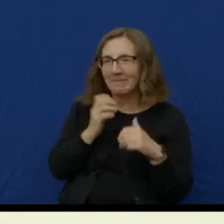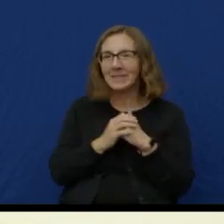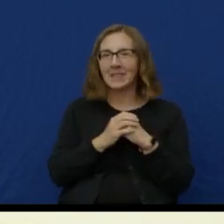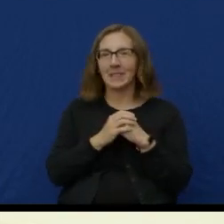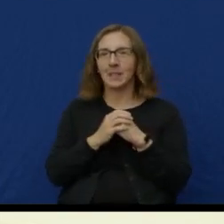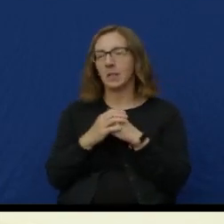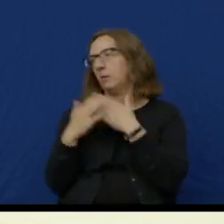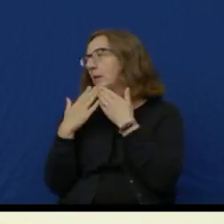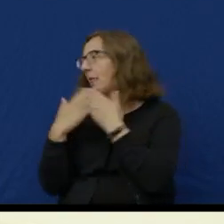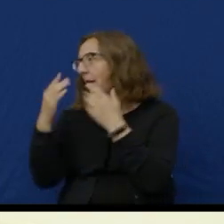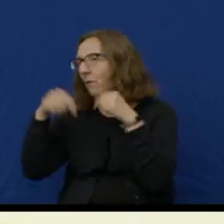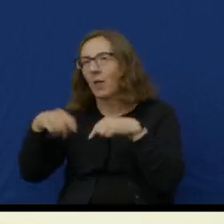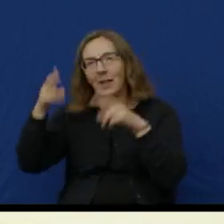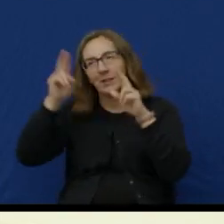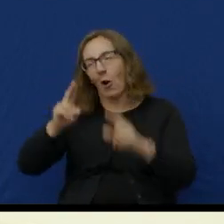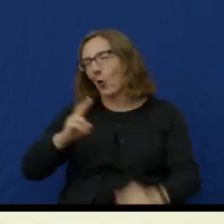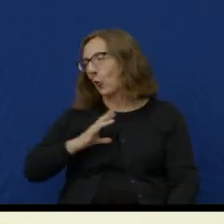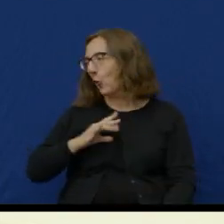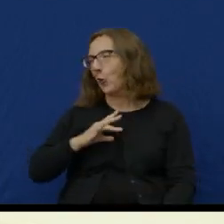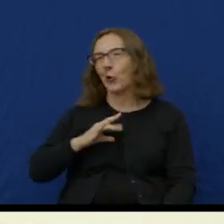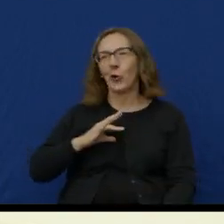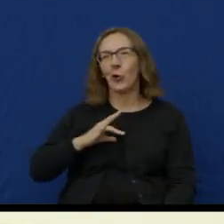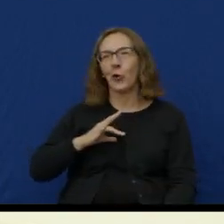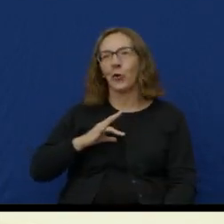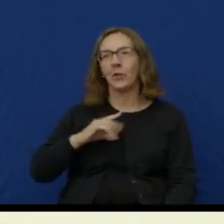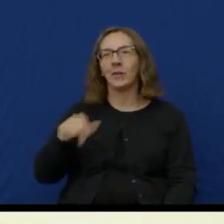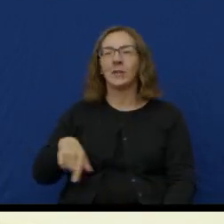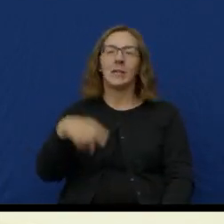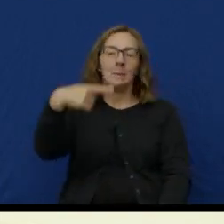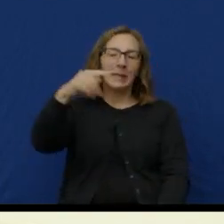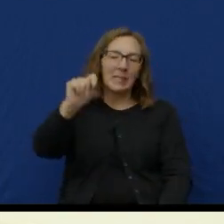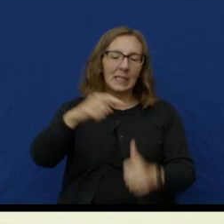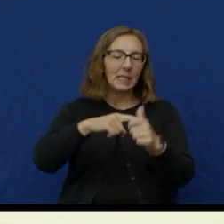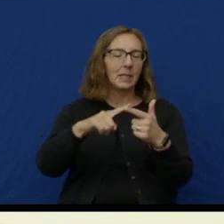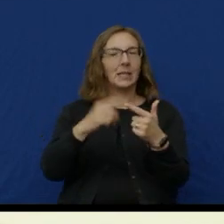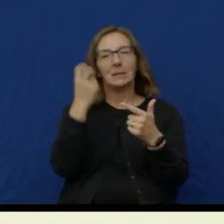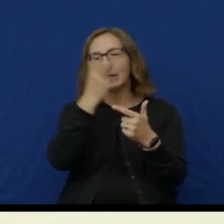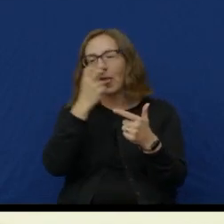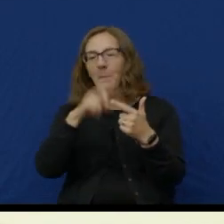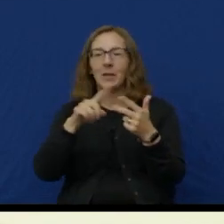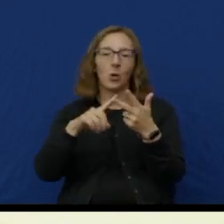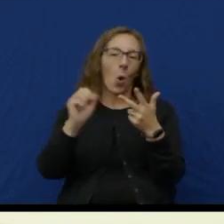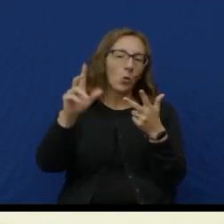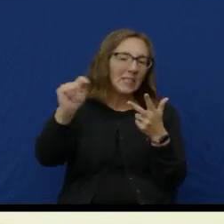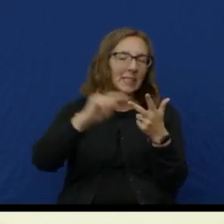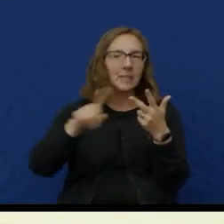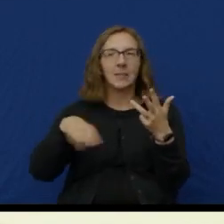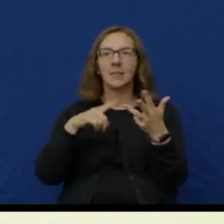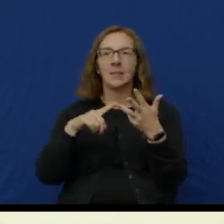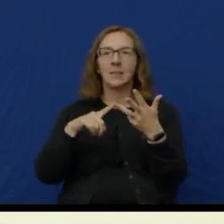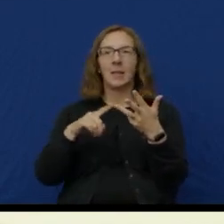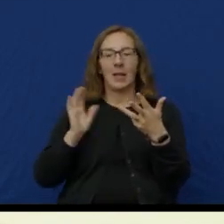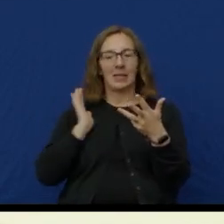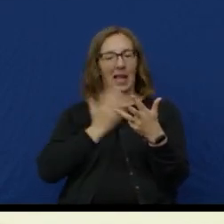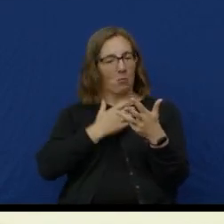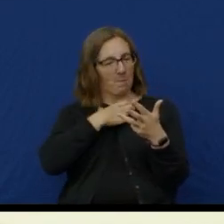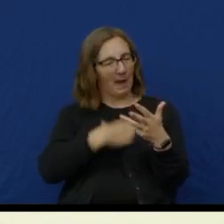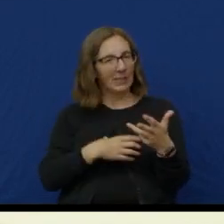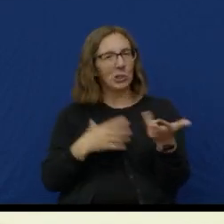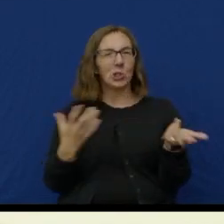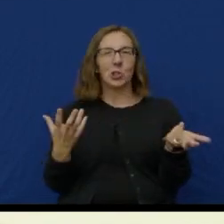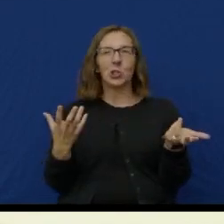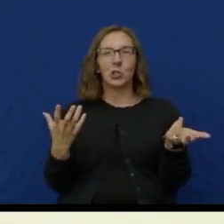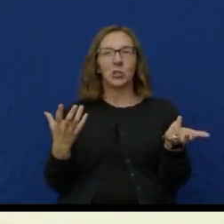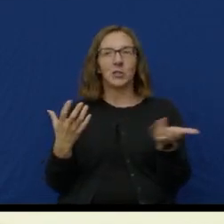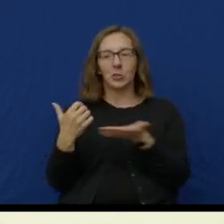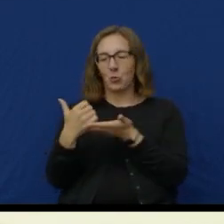just thank you for this honor. We're PTs, speech therapists, OTs, and that's just our passion,